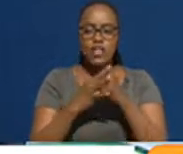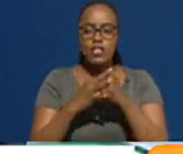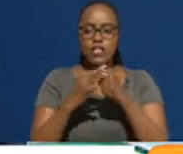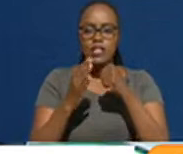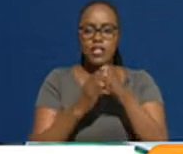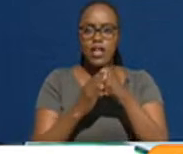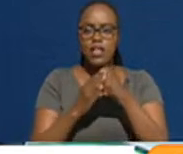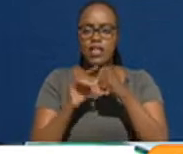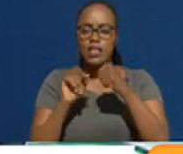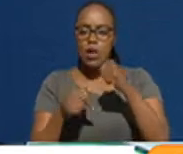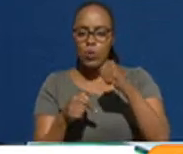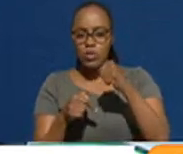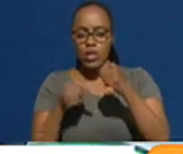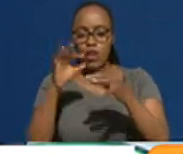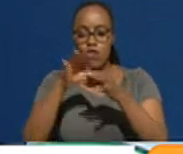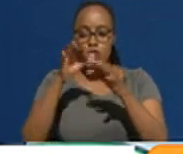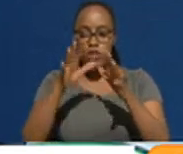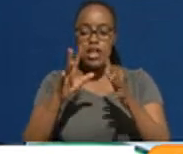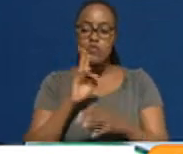489,000 voters.